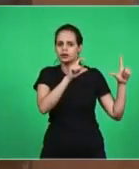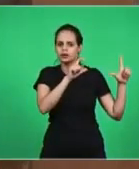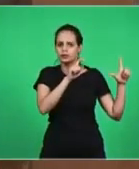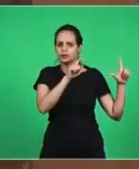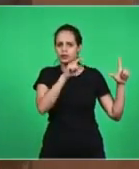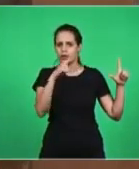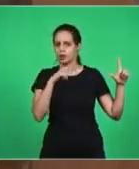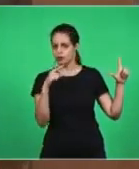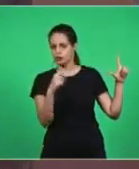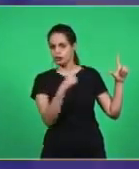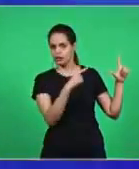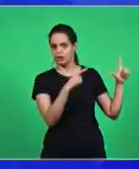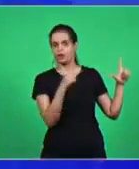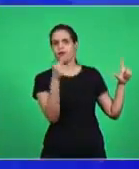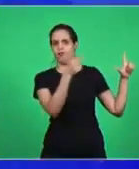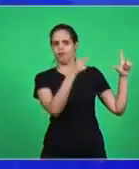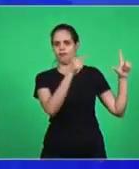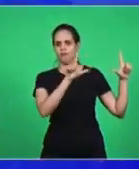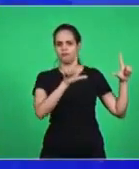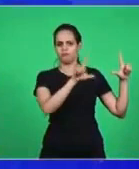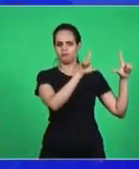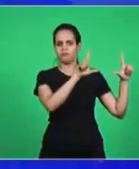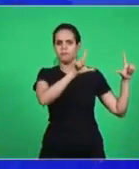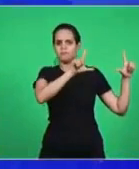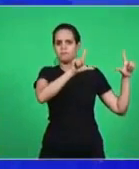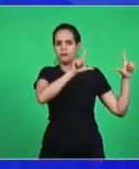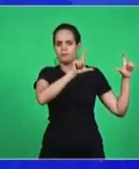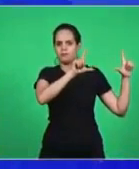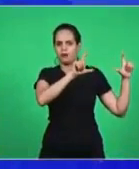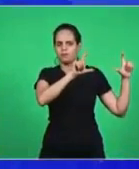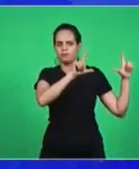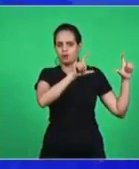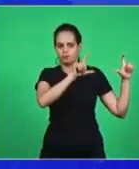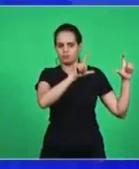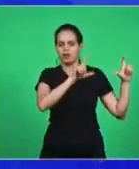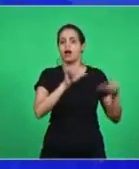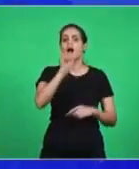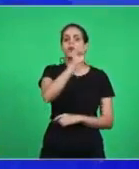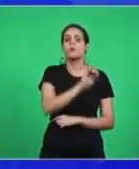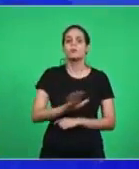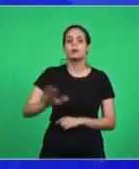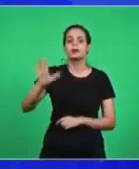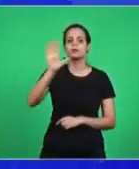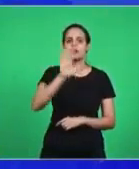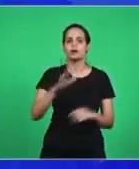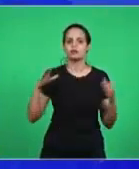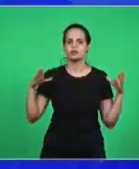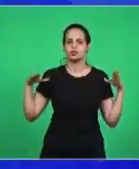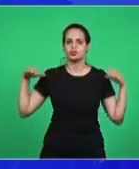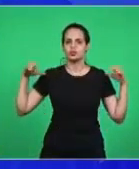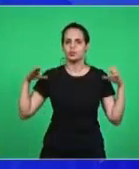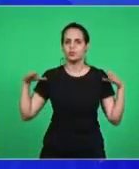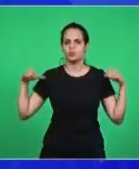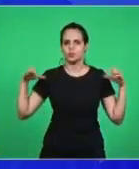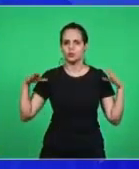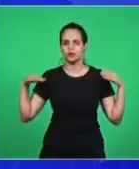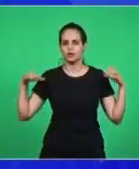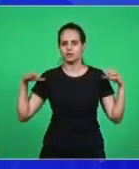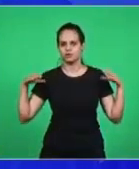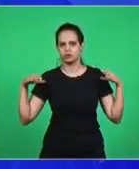if you were able to put this on the projection. Here it is. It's an illustration of an angel. This is